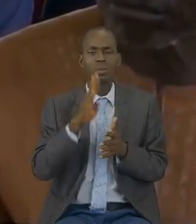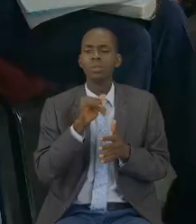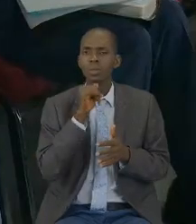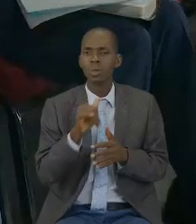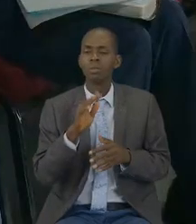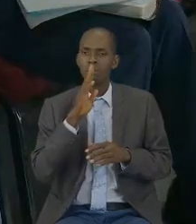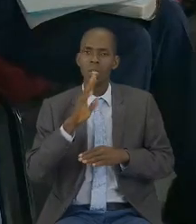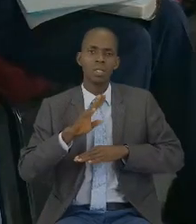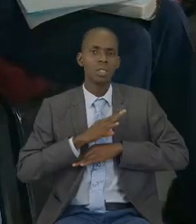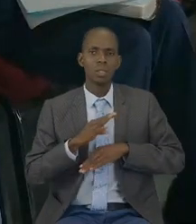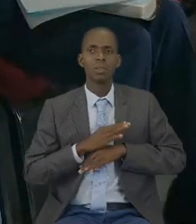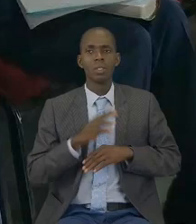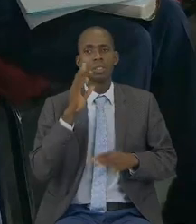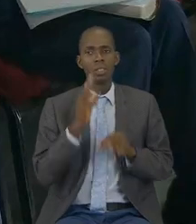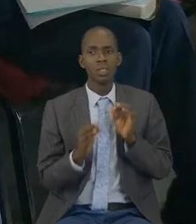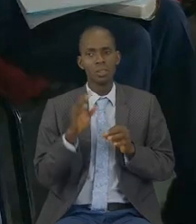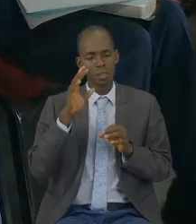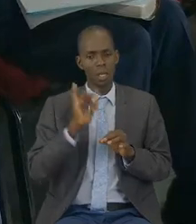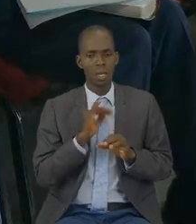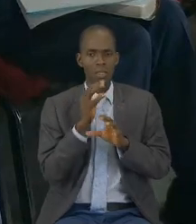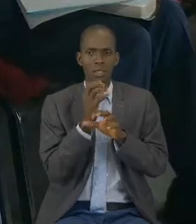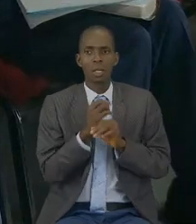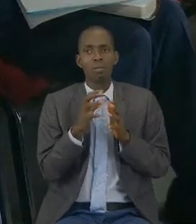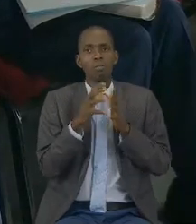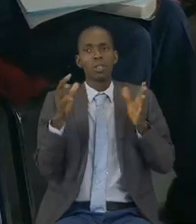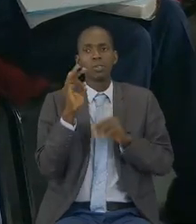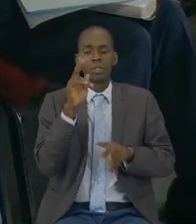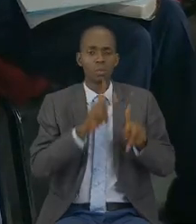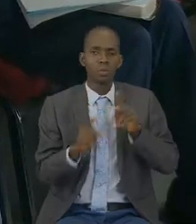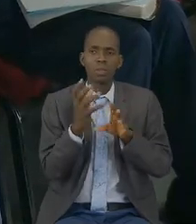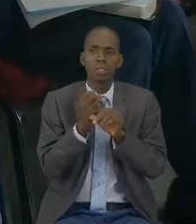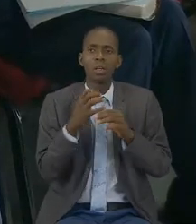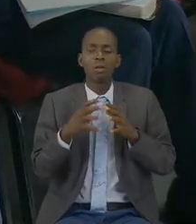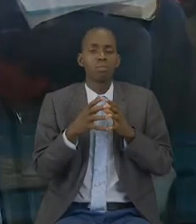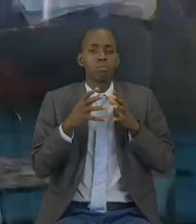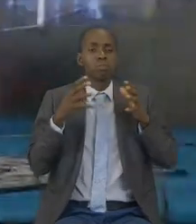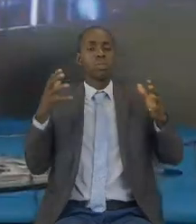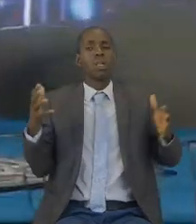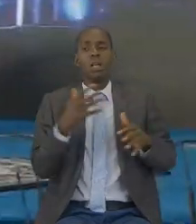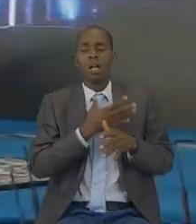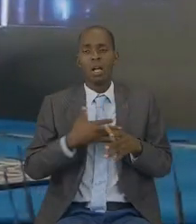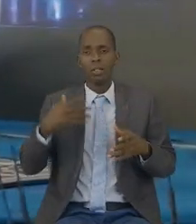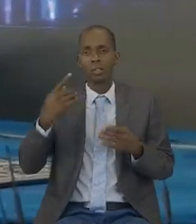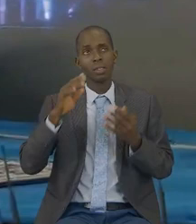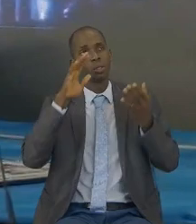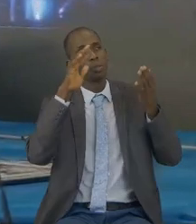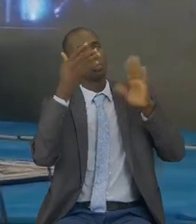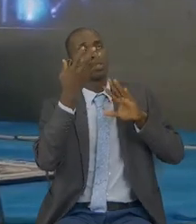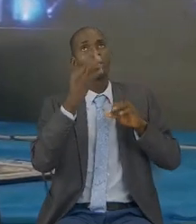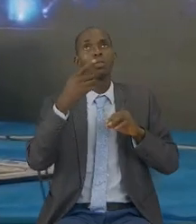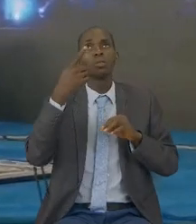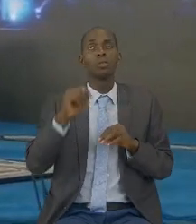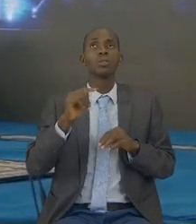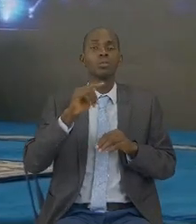I get abundance, if the people get abundance, and the presence of God, of the Almighty,